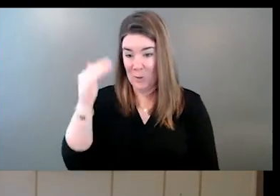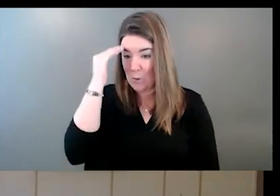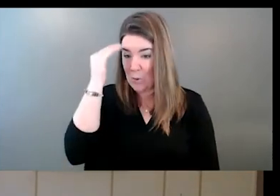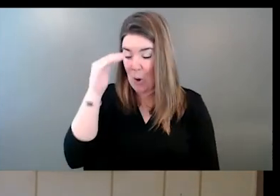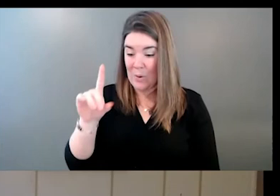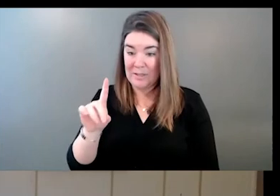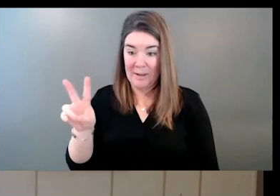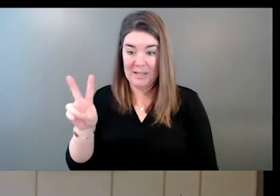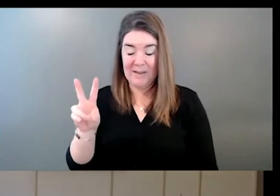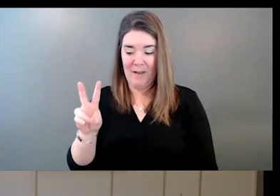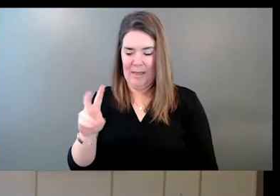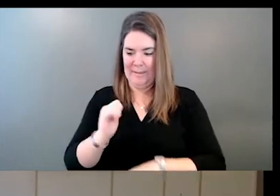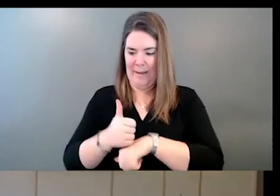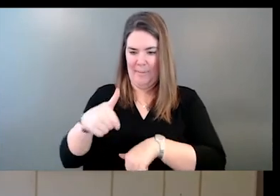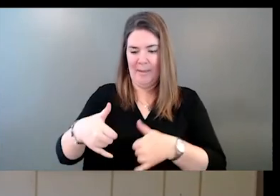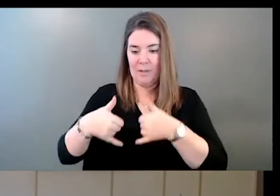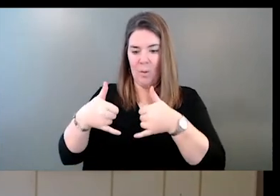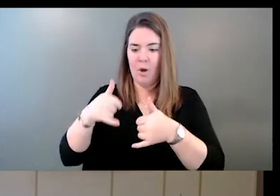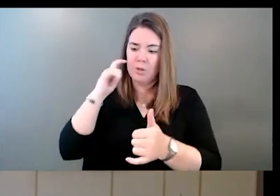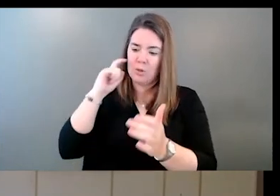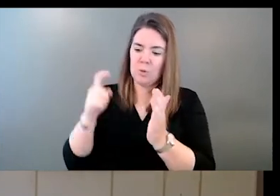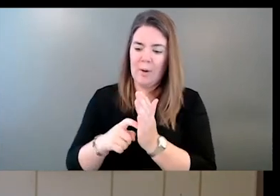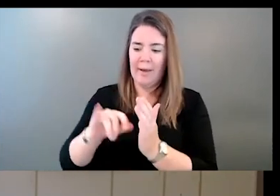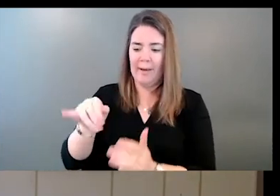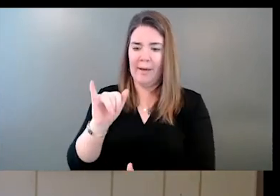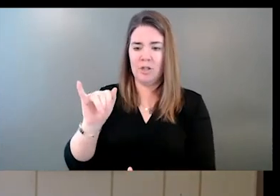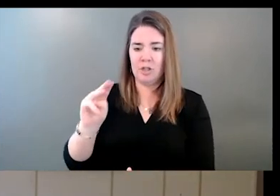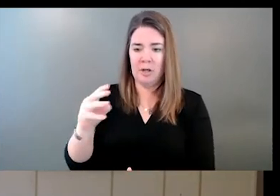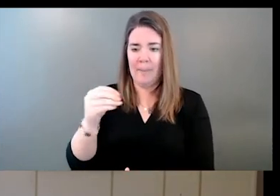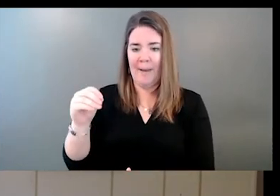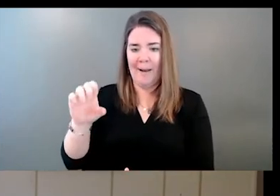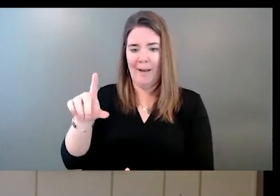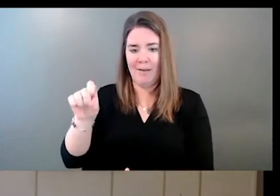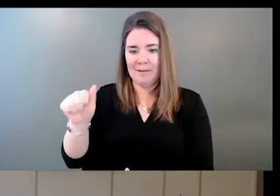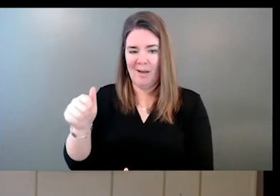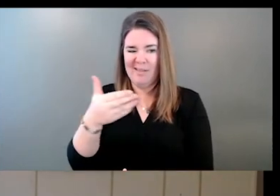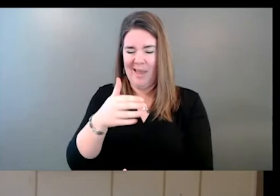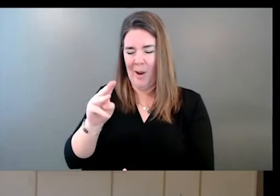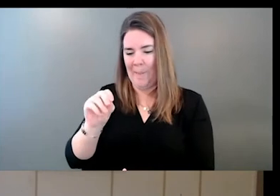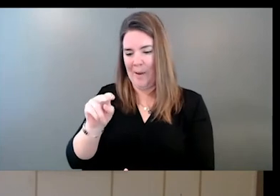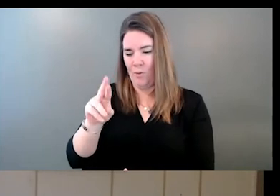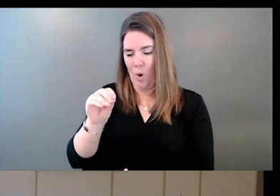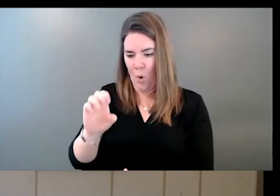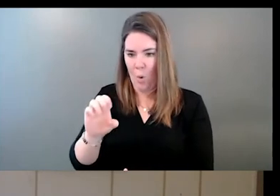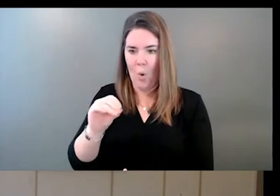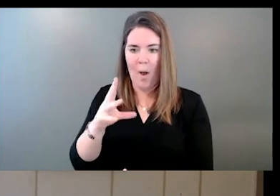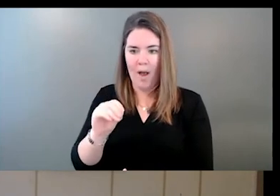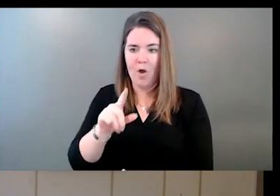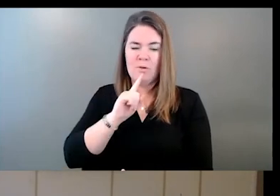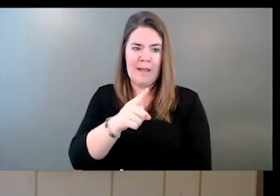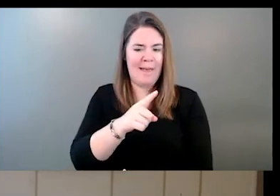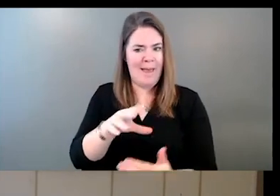the Croucher Family Award to recognize Jim and Elsa Croucher of Monroe, Ohio, who were trailblazers for domestic